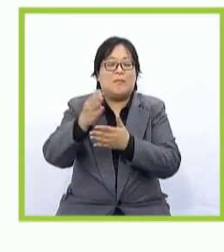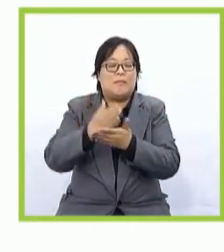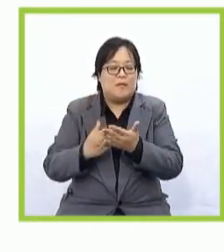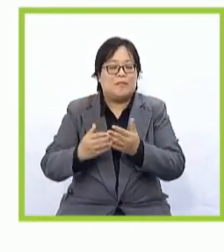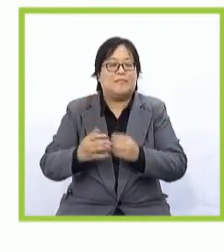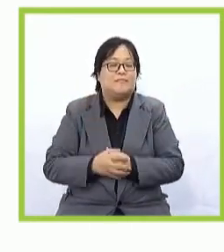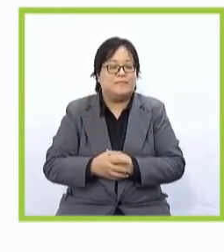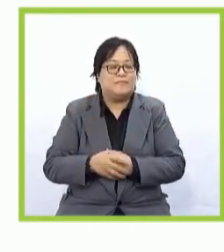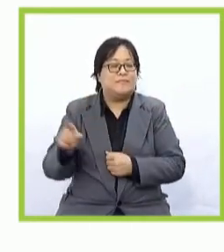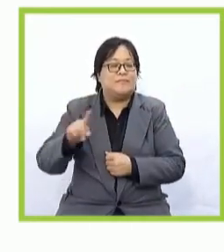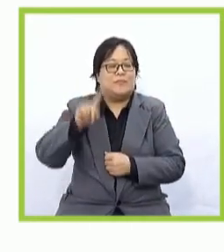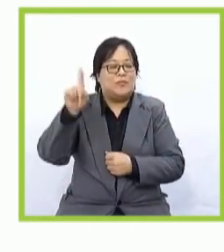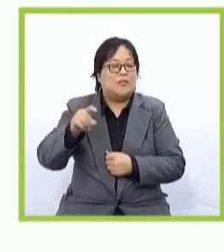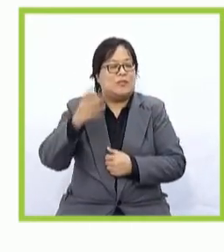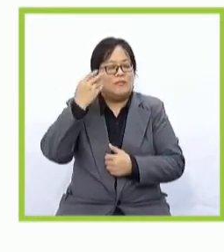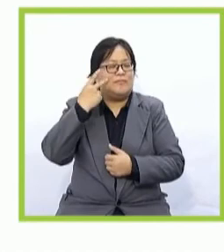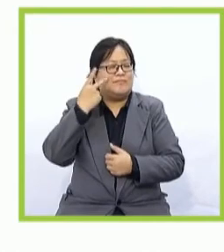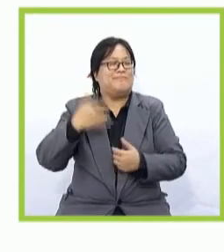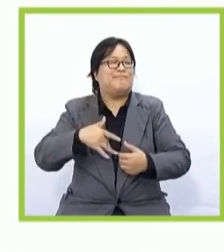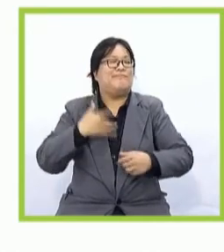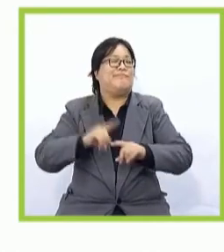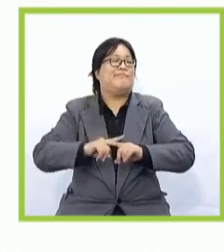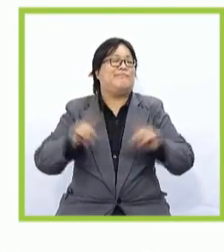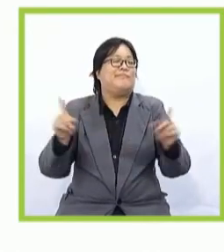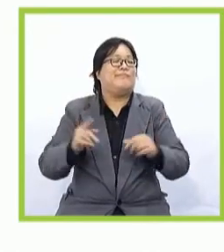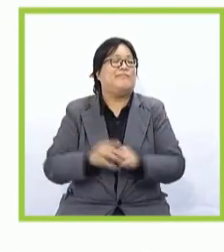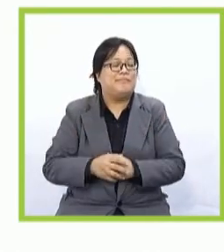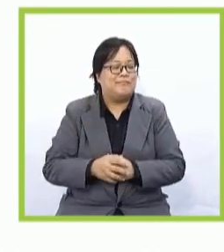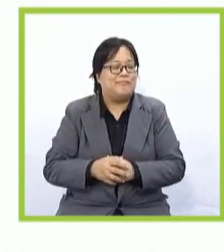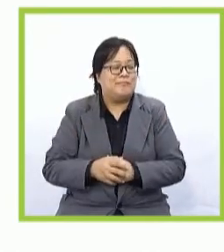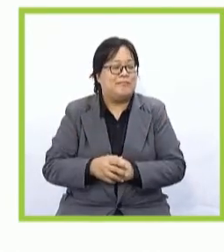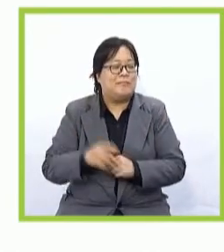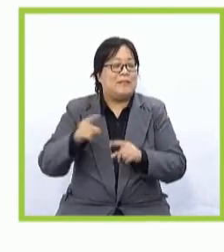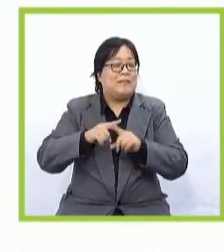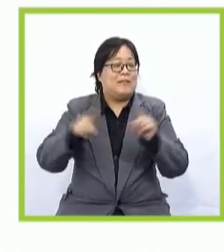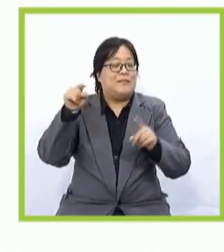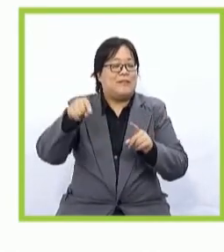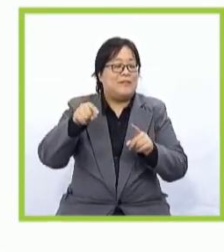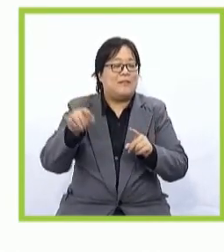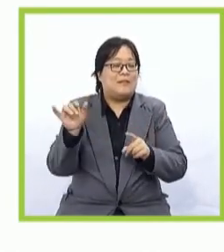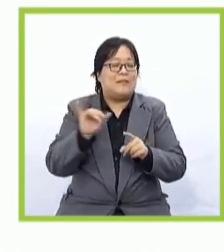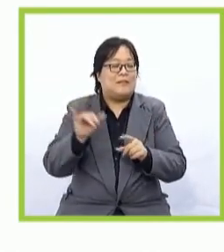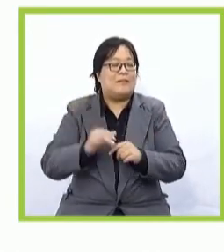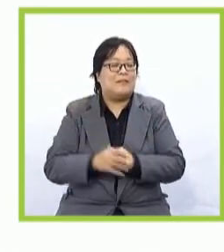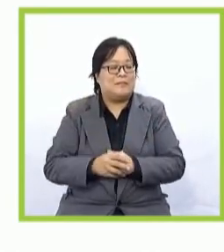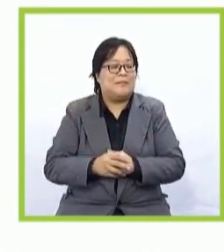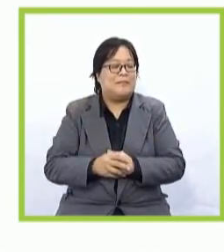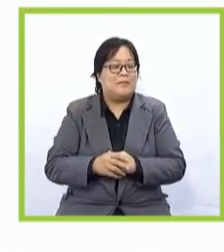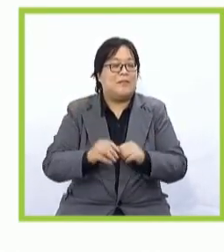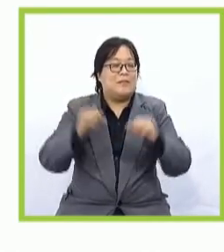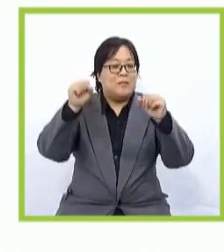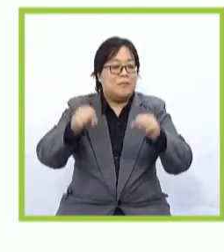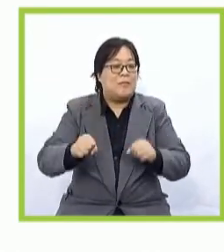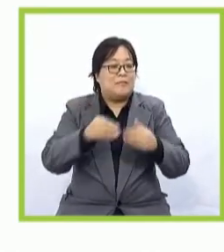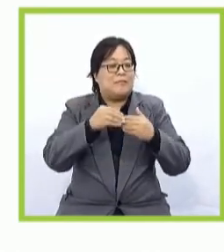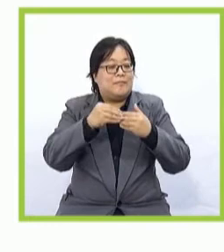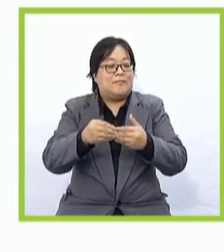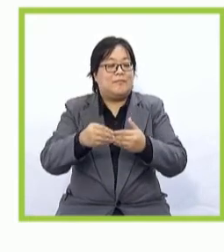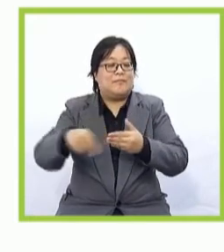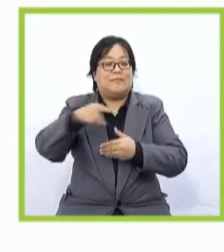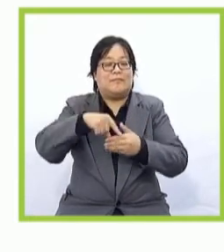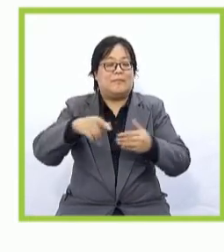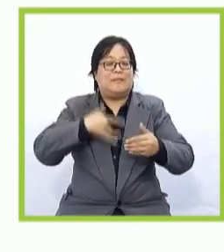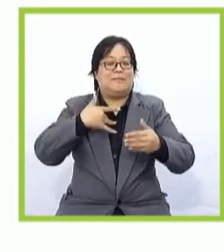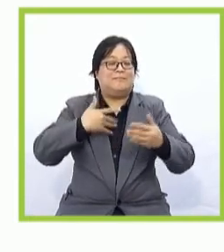that question of difference is that that difference also can lead us to be